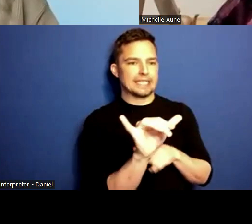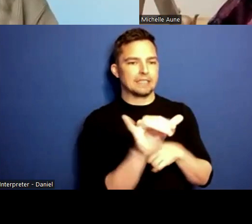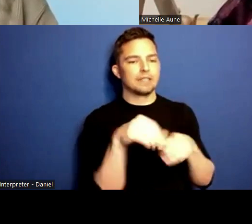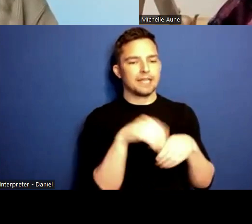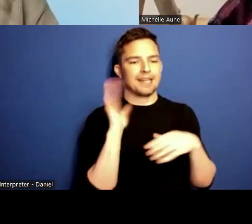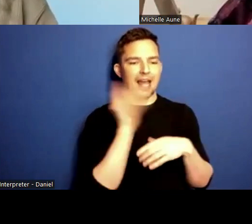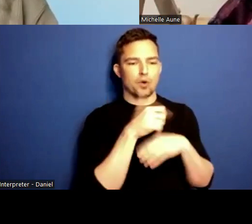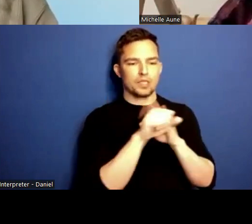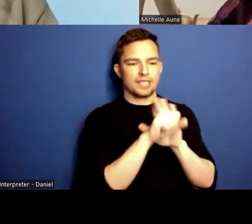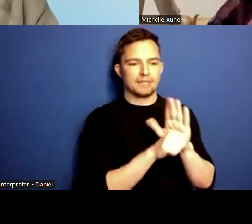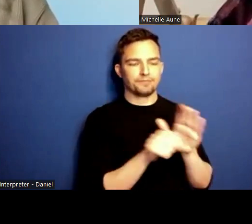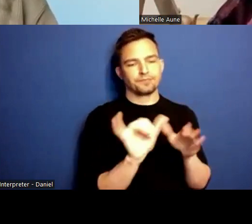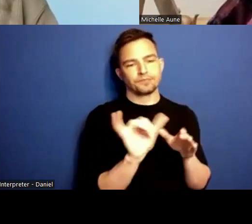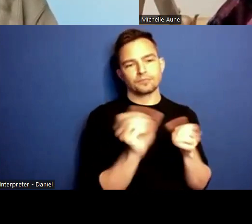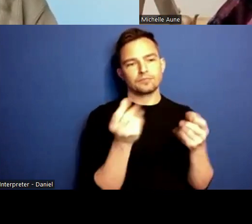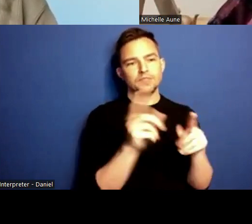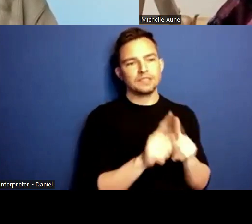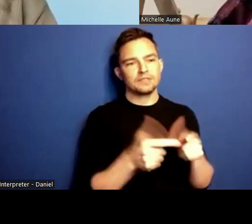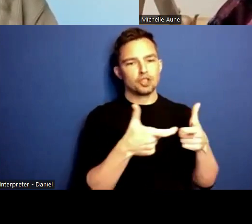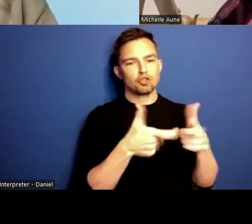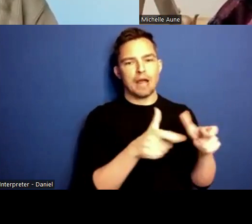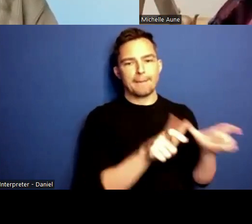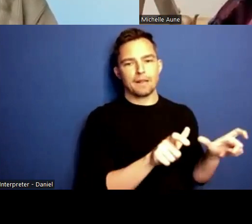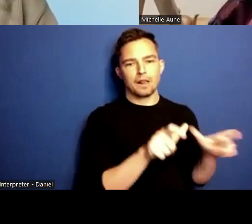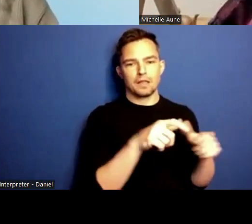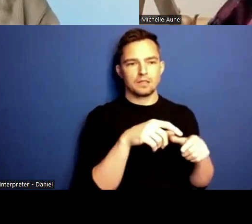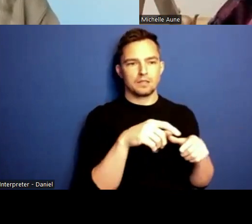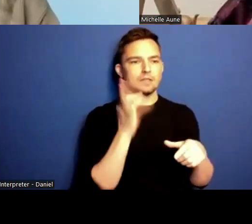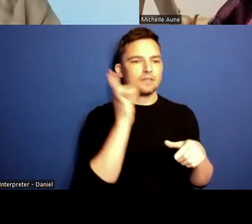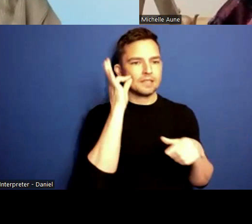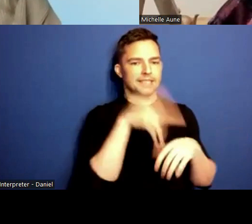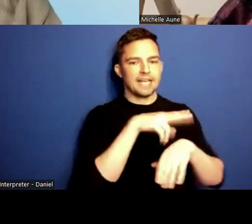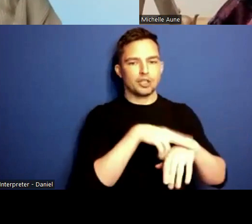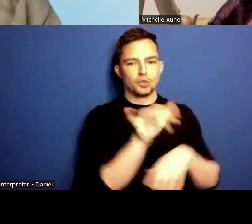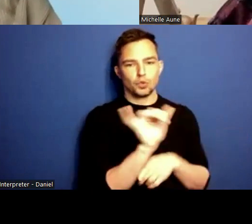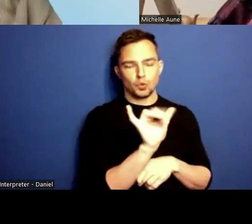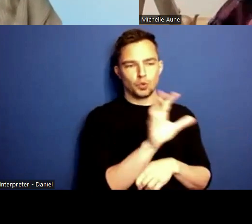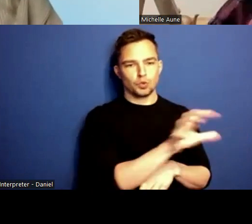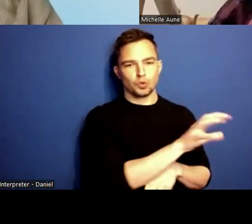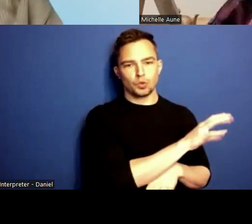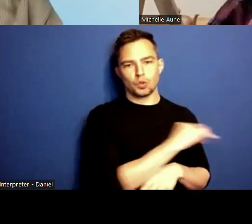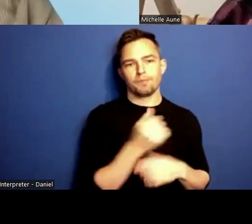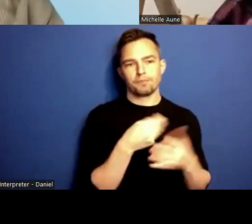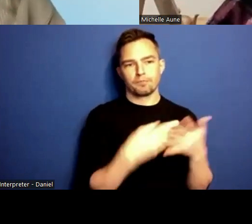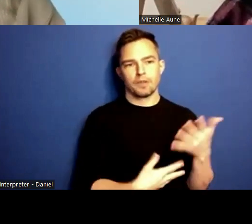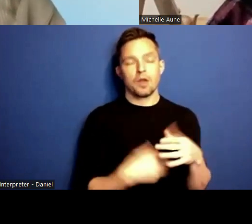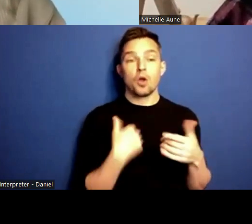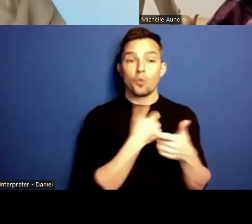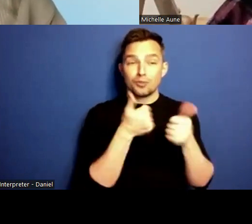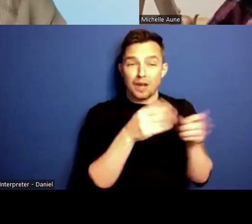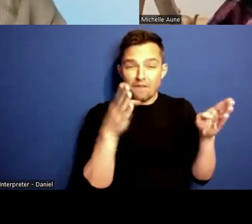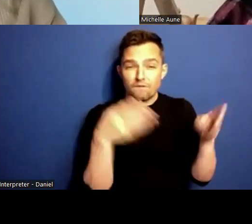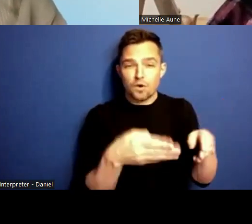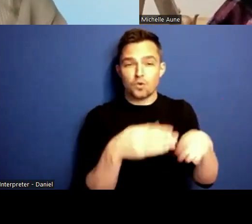state, as well as a number of tribal nations. Um, we we um, we try to focus